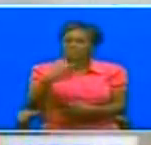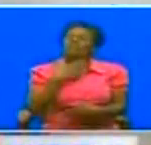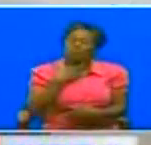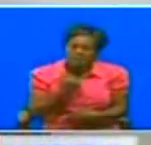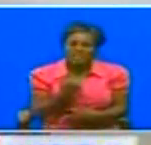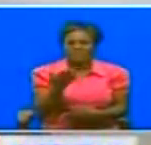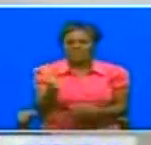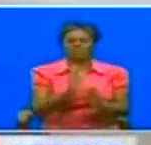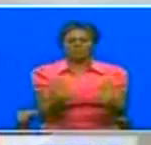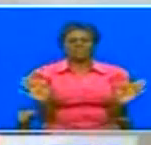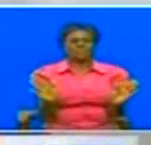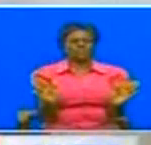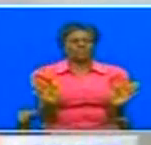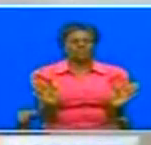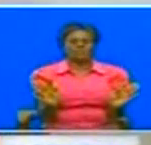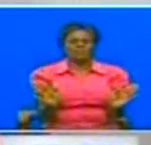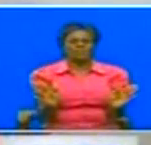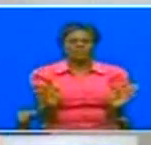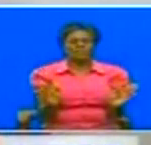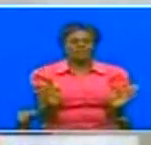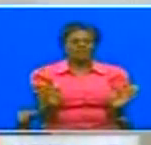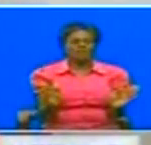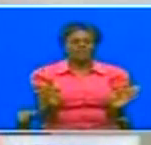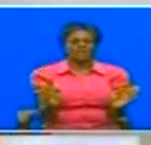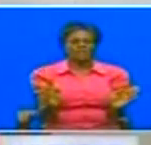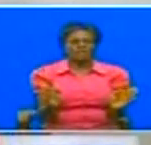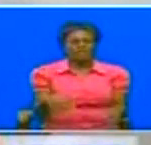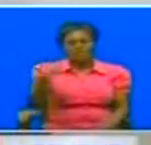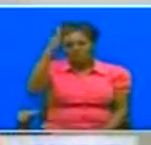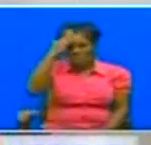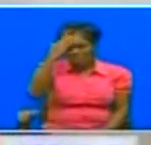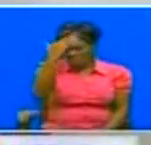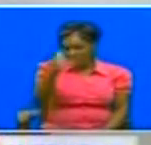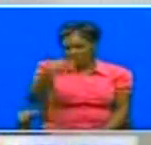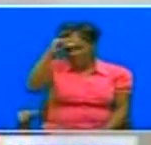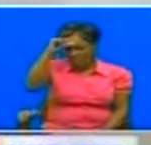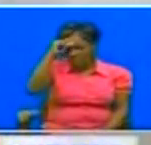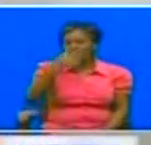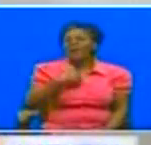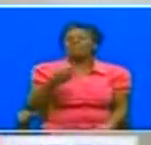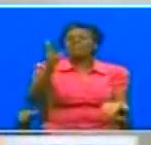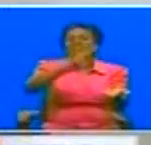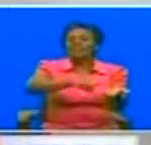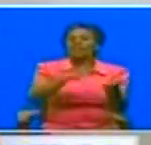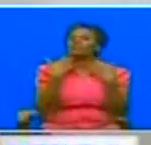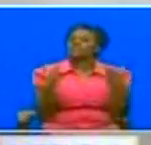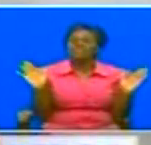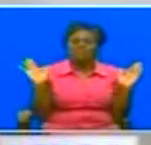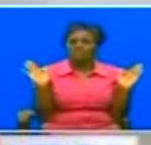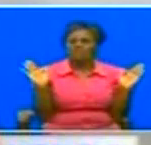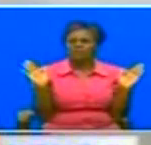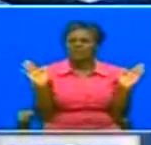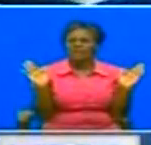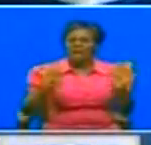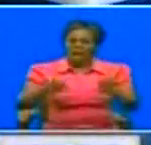from our centres, you see? Okay. And it's known because the government has all these records. Yeah. You follow? All right.